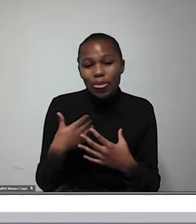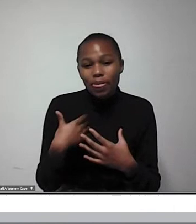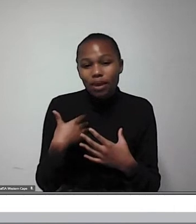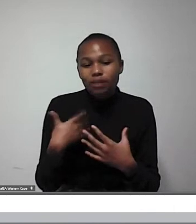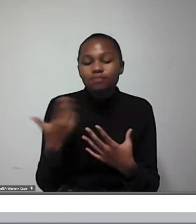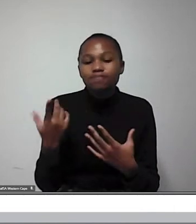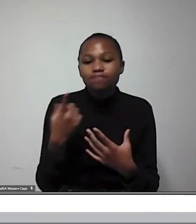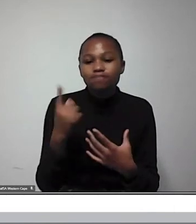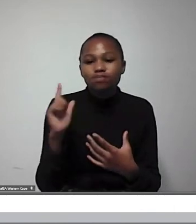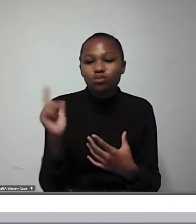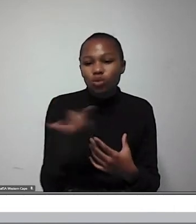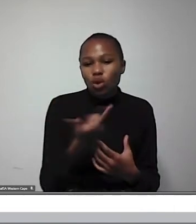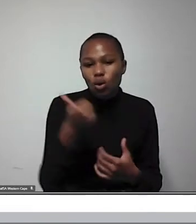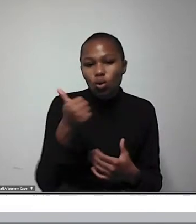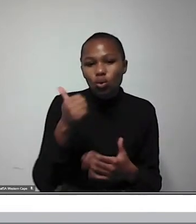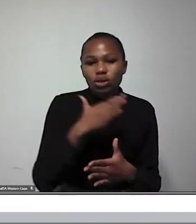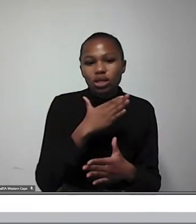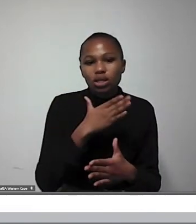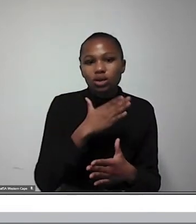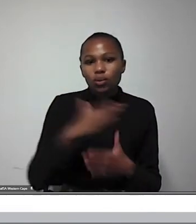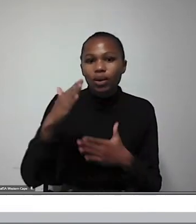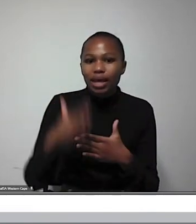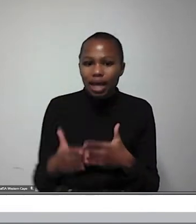very, very good weekend. Meeting adjourned.